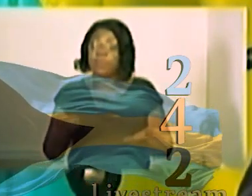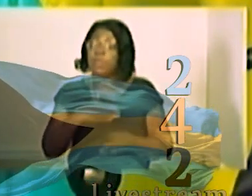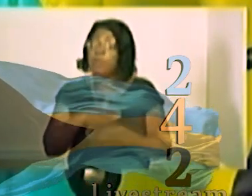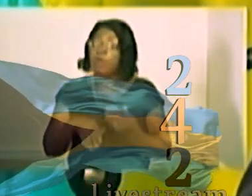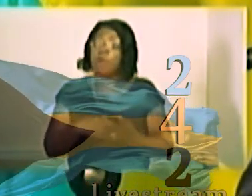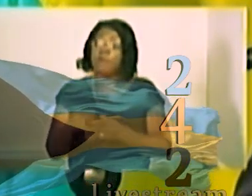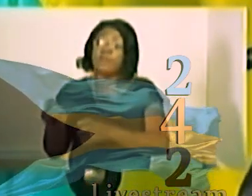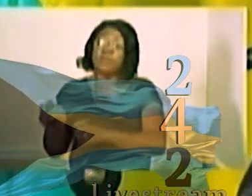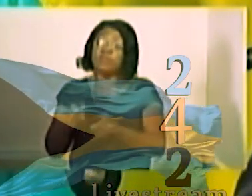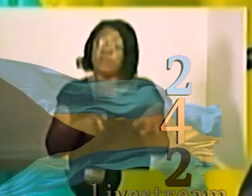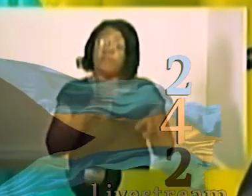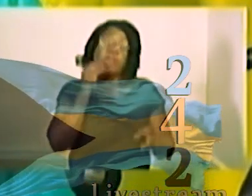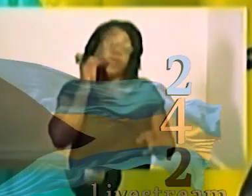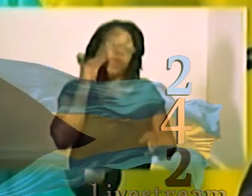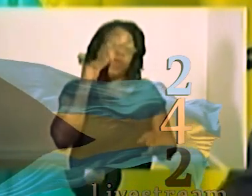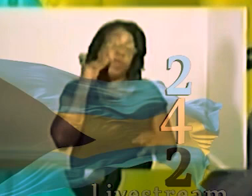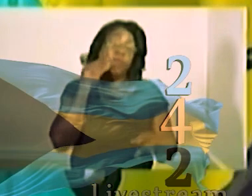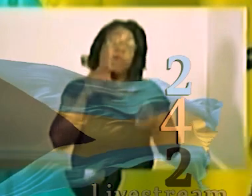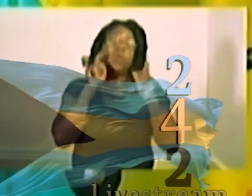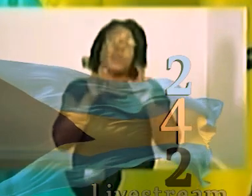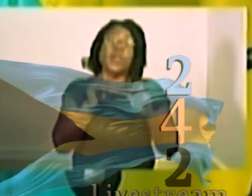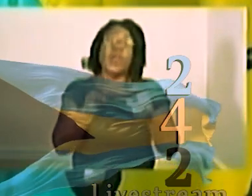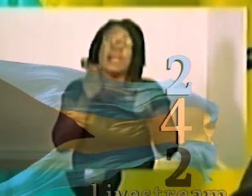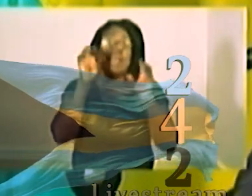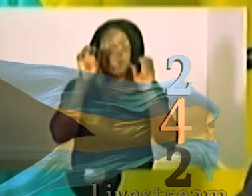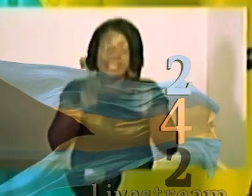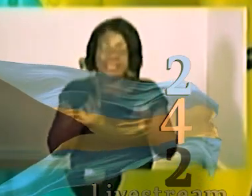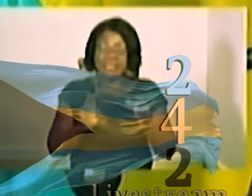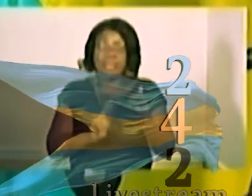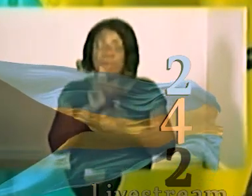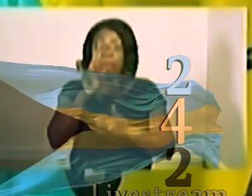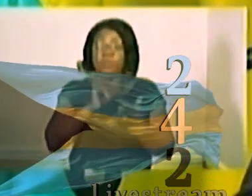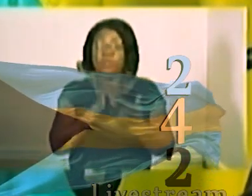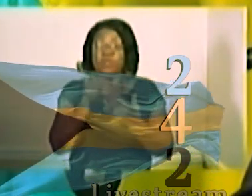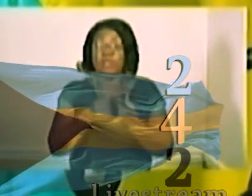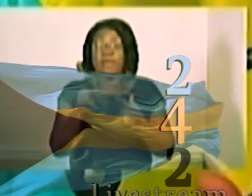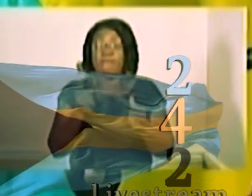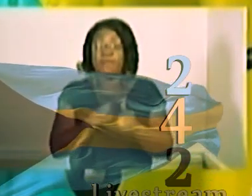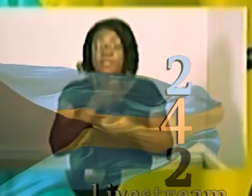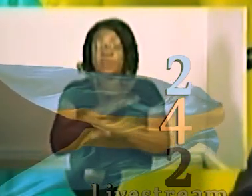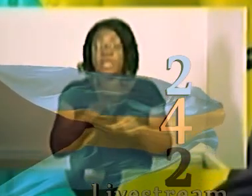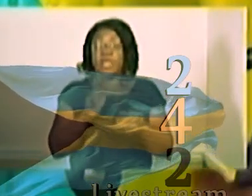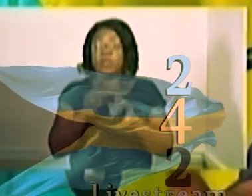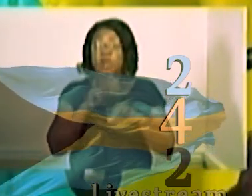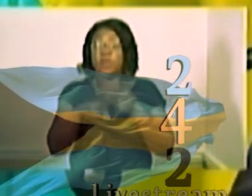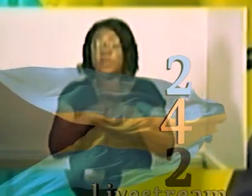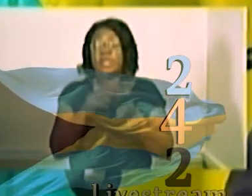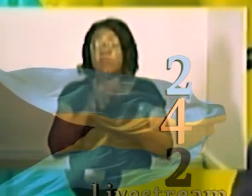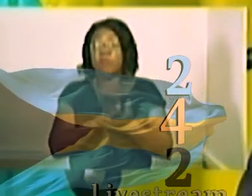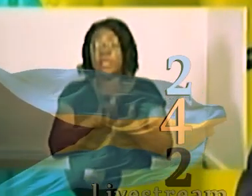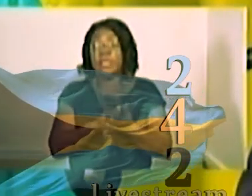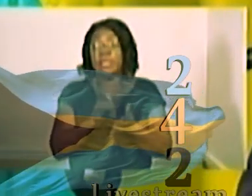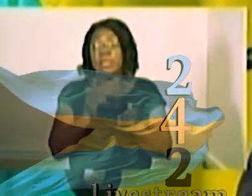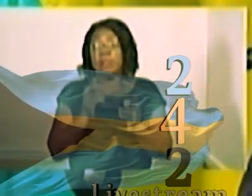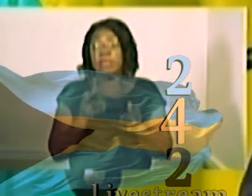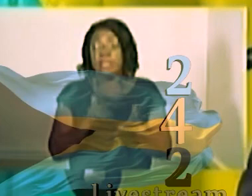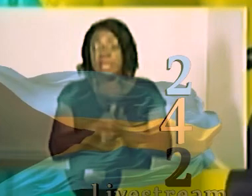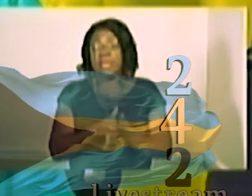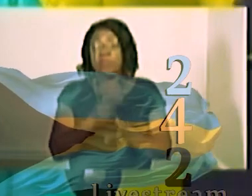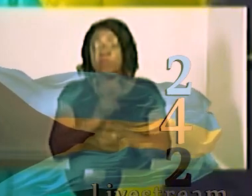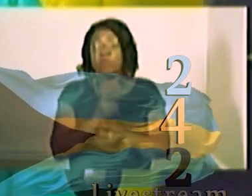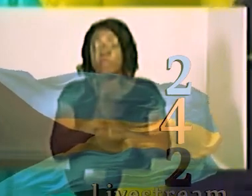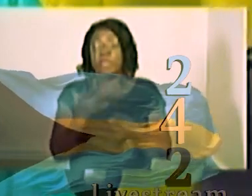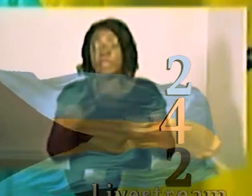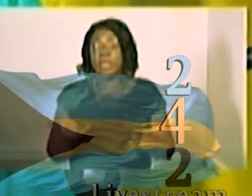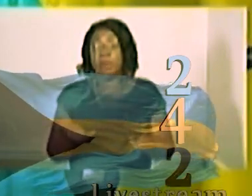all traveling home require testing also. Up to July 1st, we cannot speak to that at this particular time, as this is very